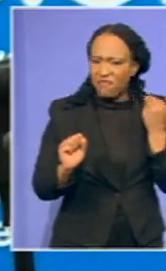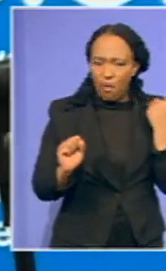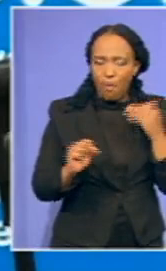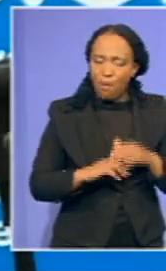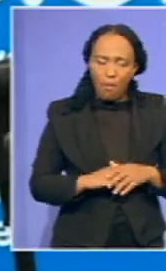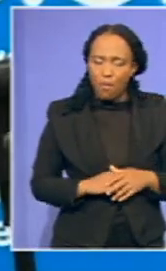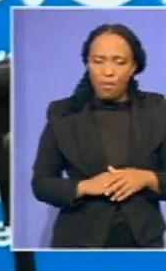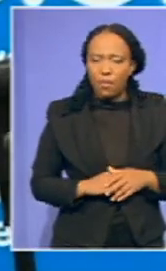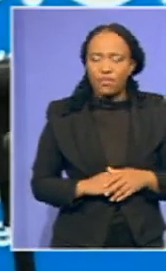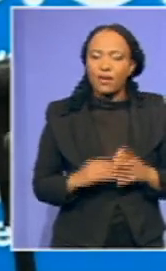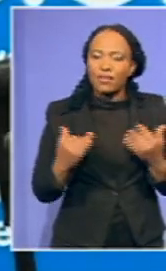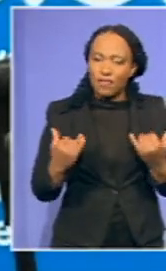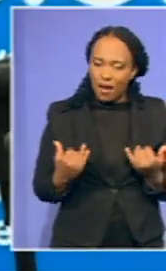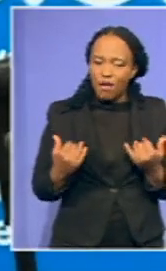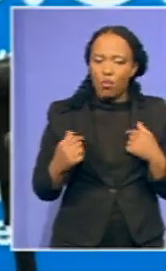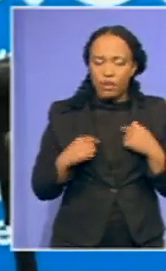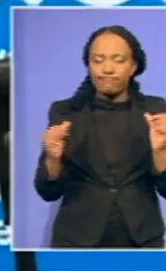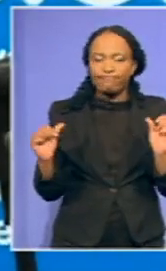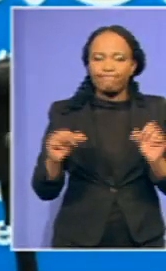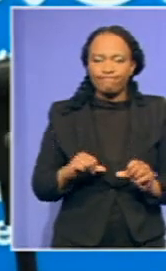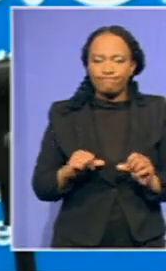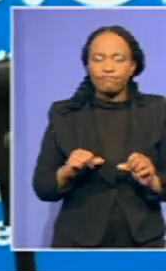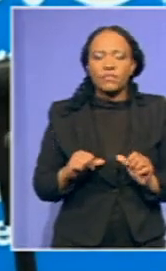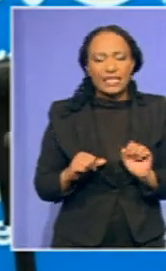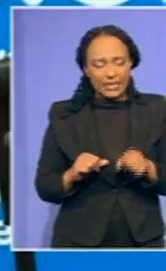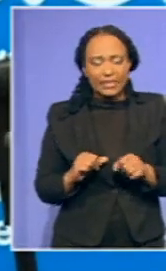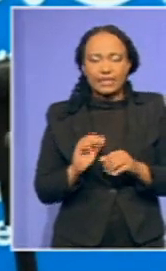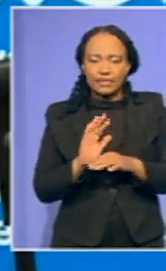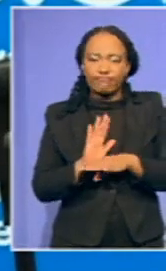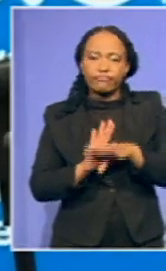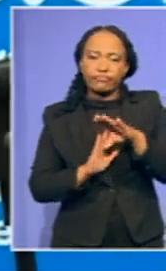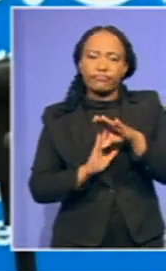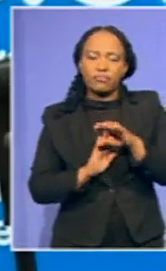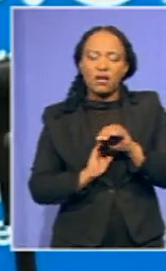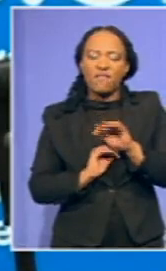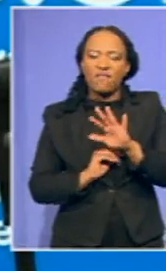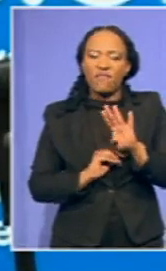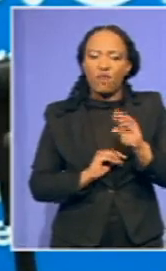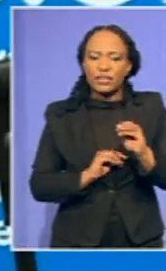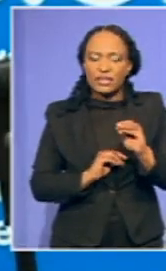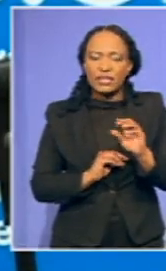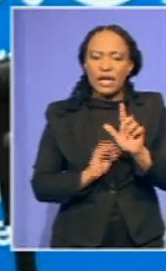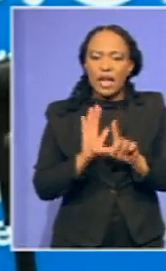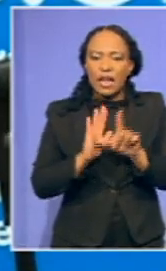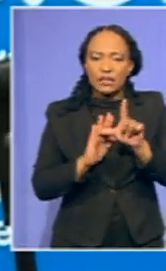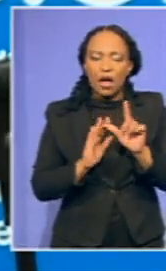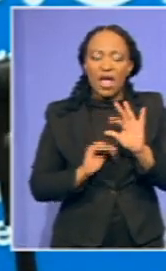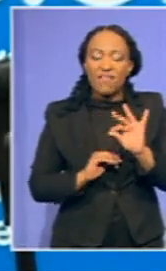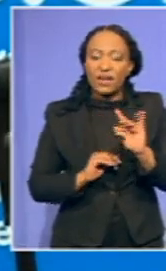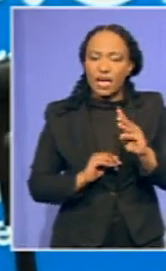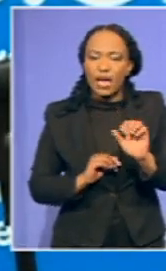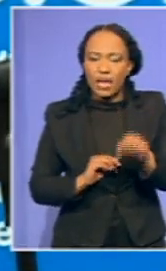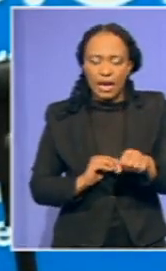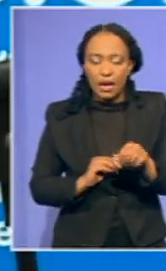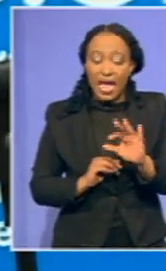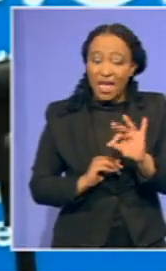But now we're coming to yourselves to say now we are at 540, but it's not happening every day, and it will be irresponsible for the organization to